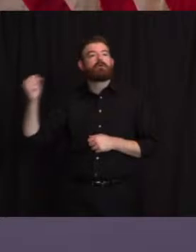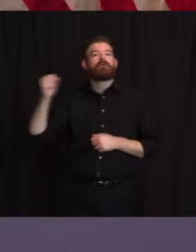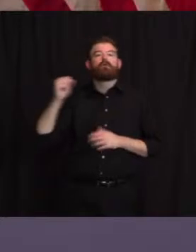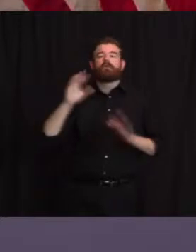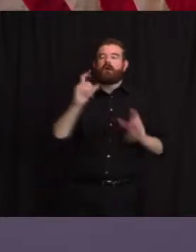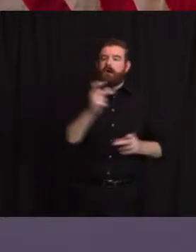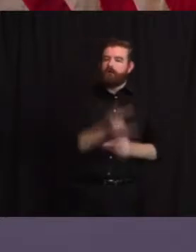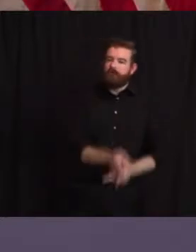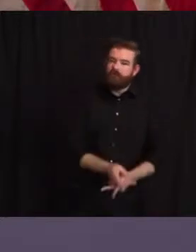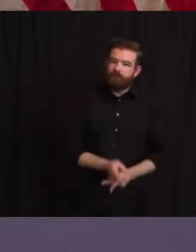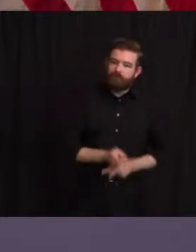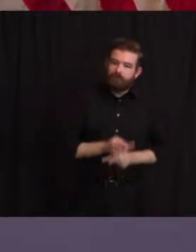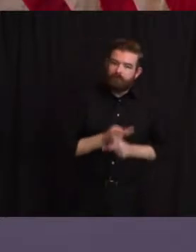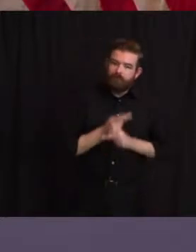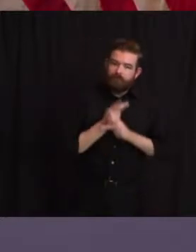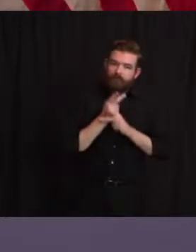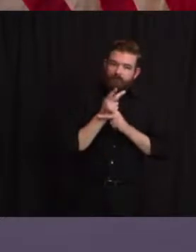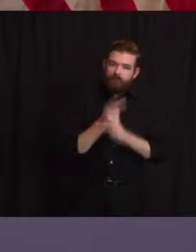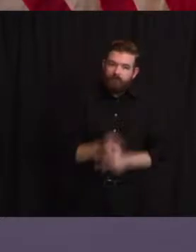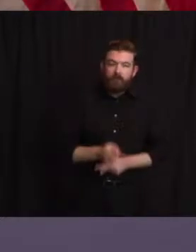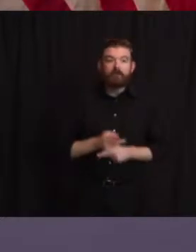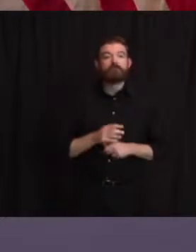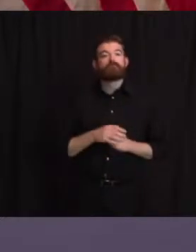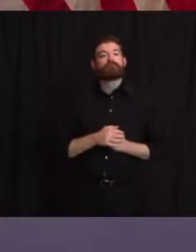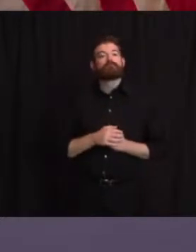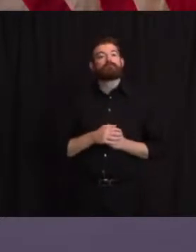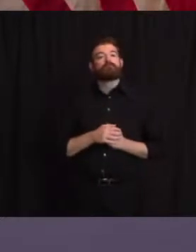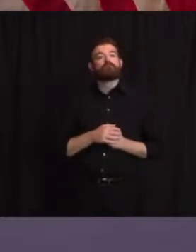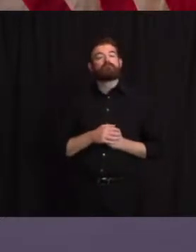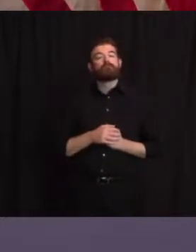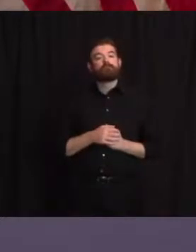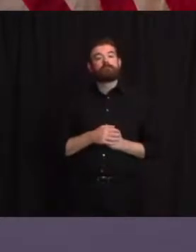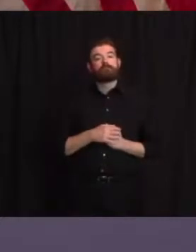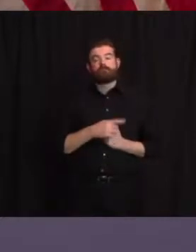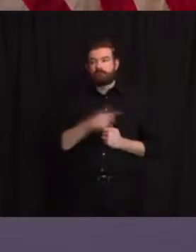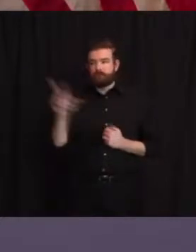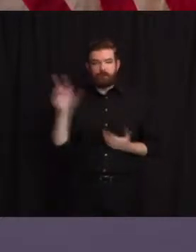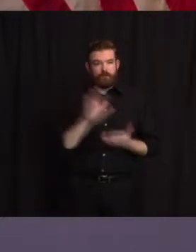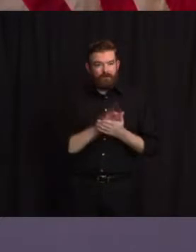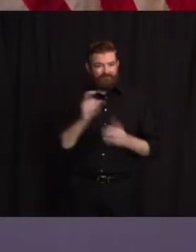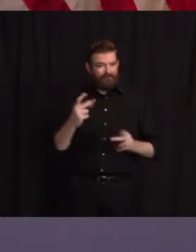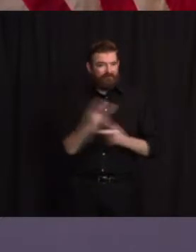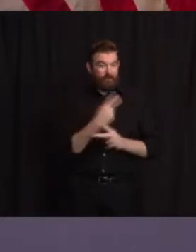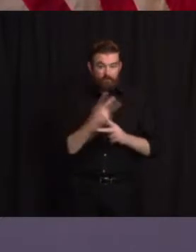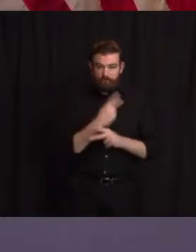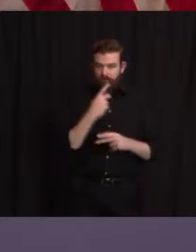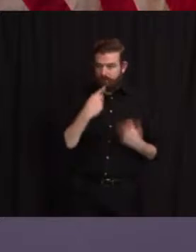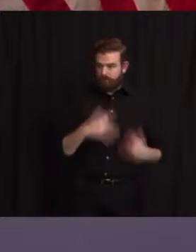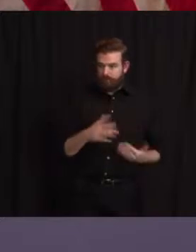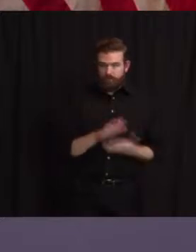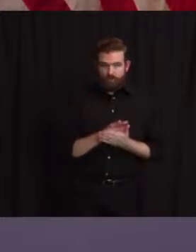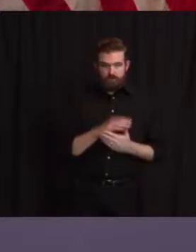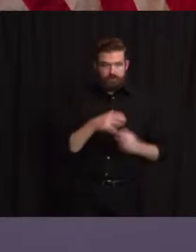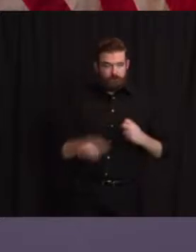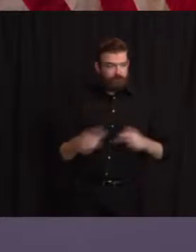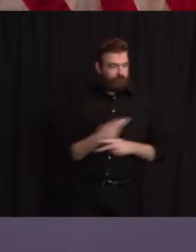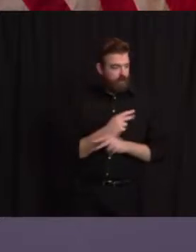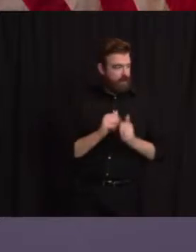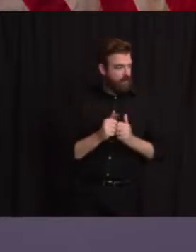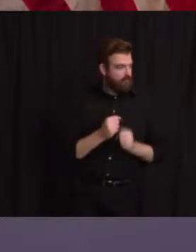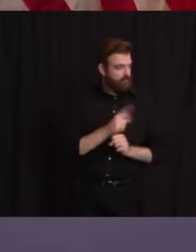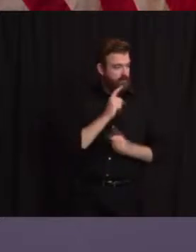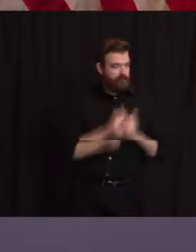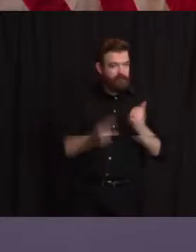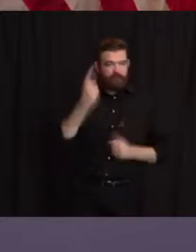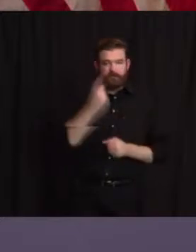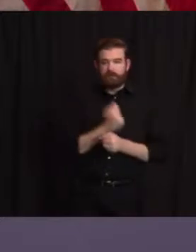between Judy and the Department of Education and their teams as to what does that look like. Daniel, you get to close this out. Hi, Governor.